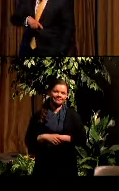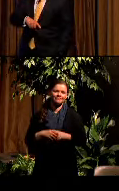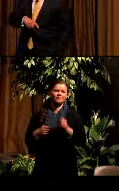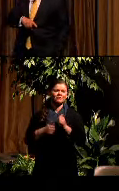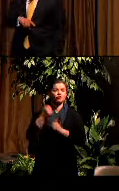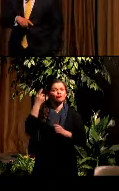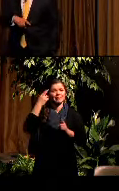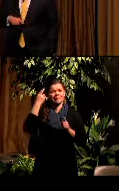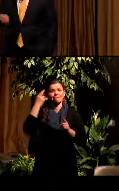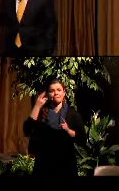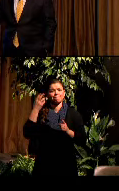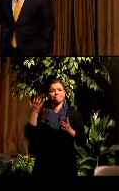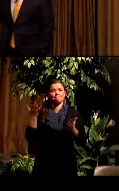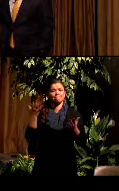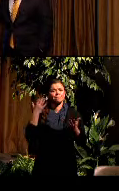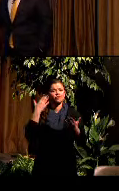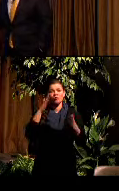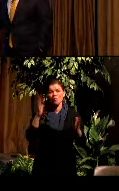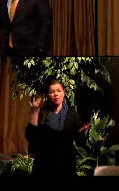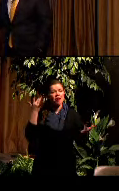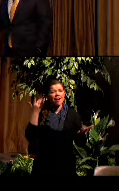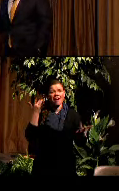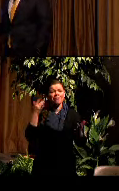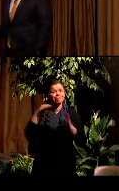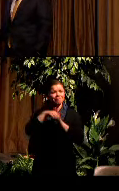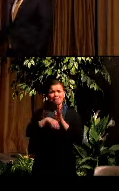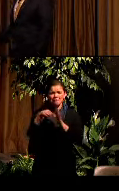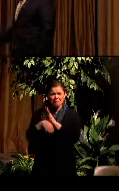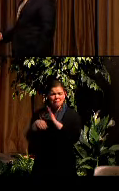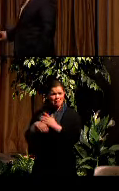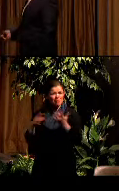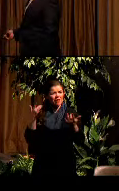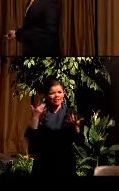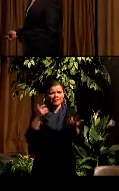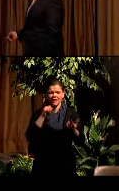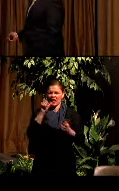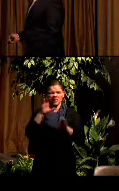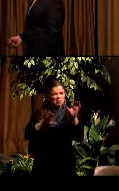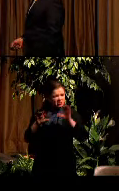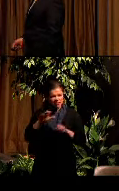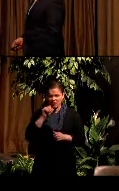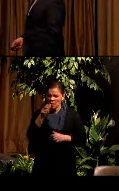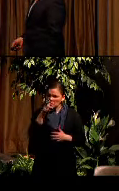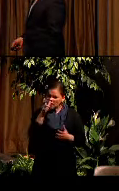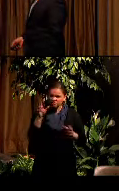have an overharvesting issue at this point. These declines are a little bit more mysterious.